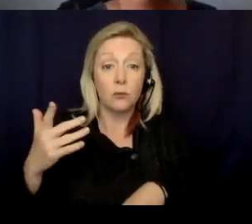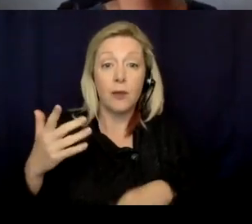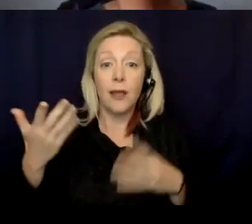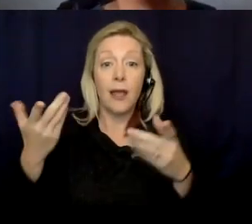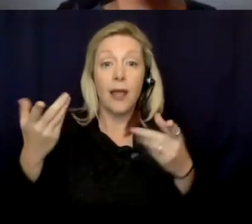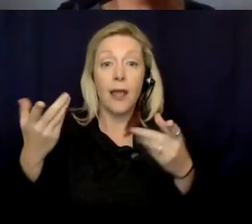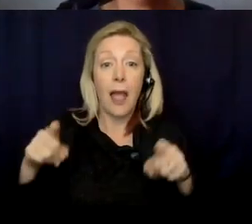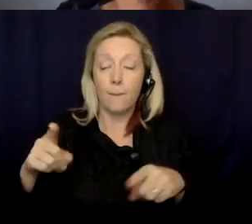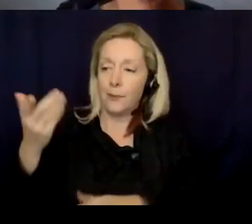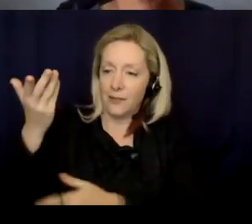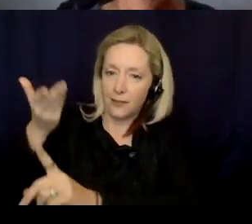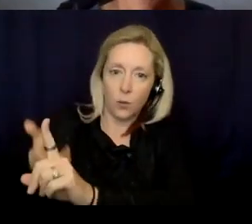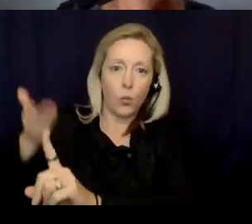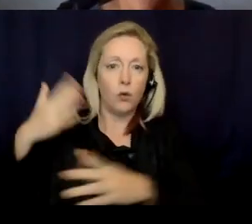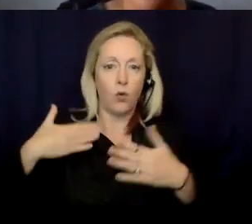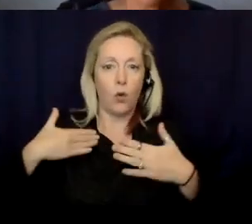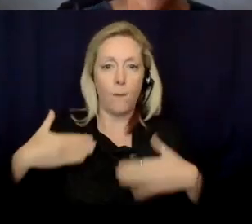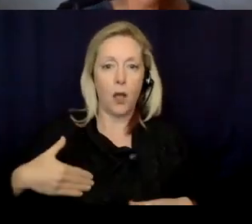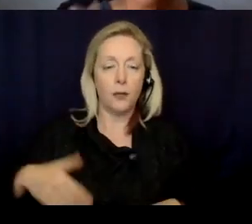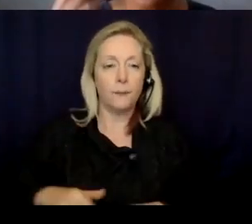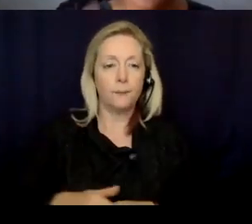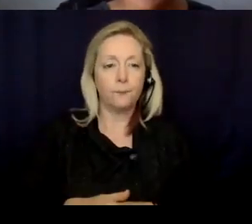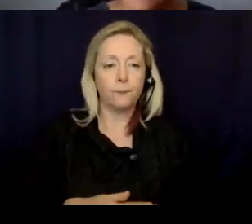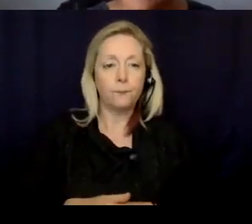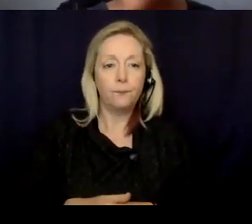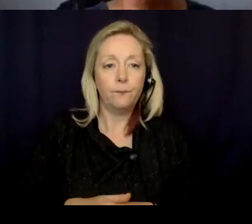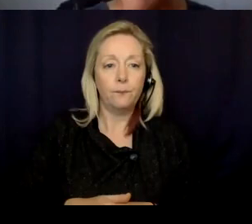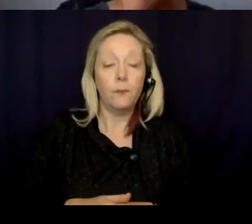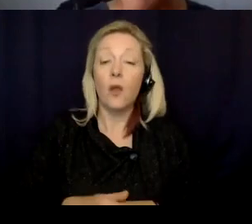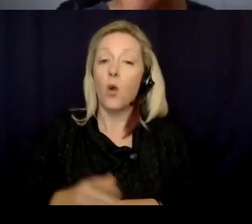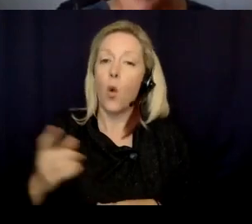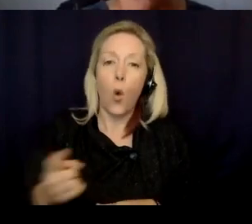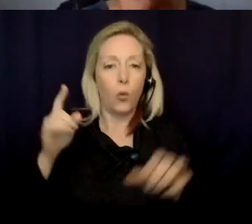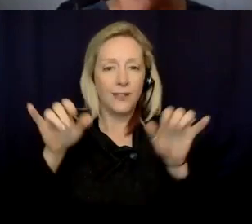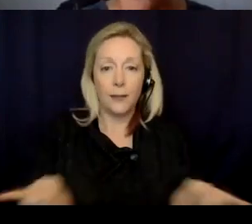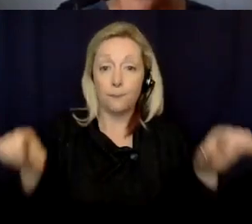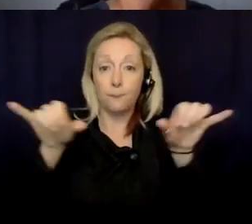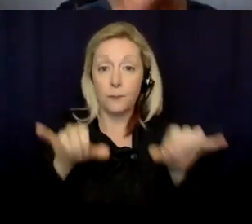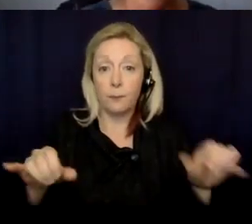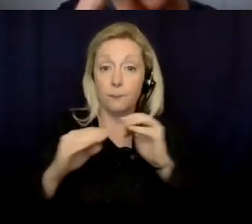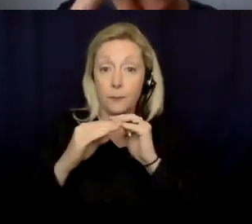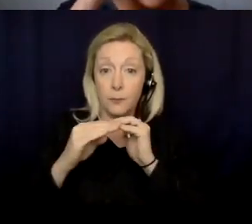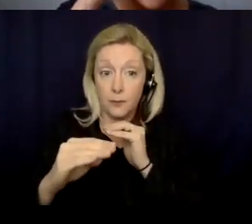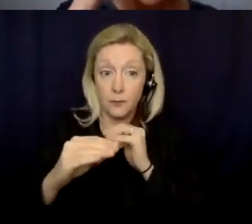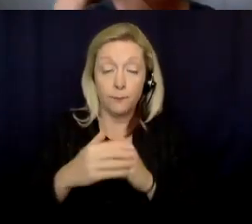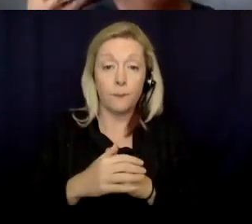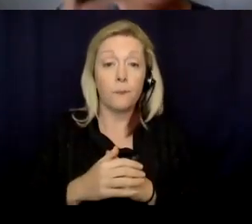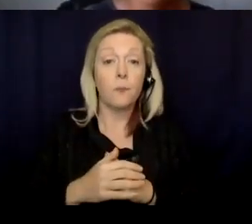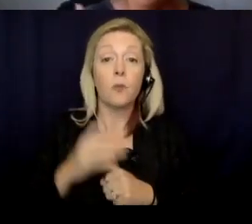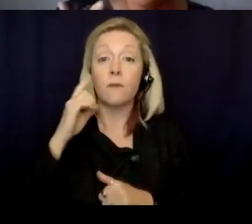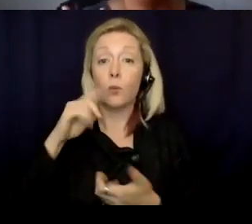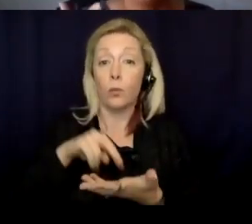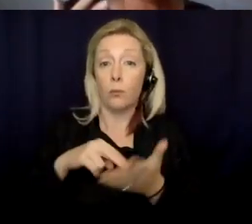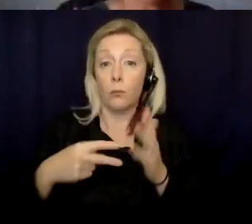the individual's body. And it's happened in a consistent manner. So that if